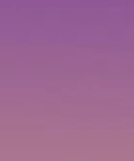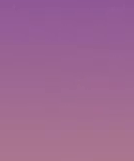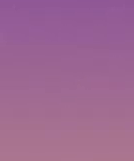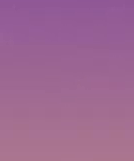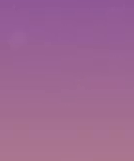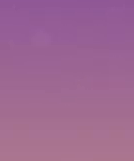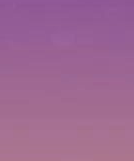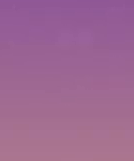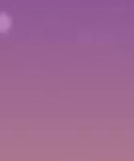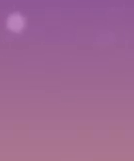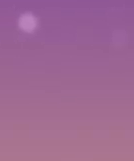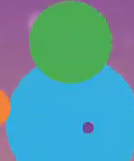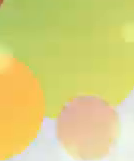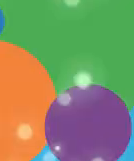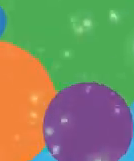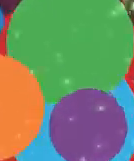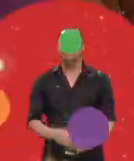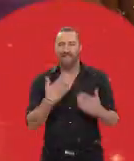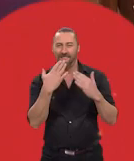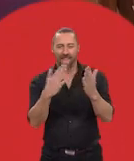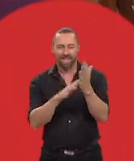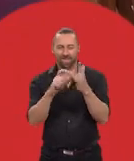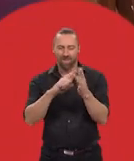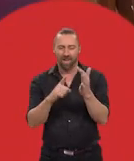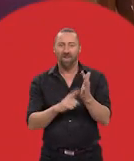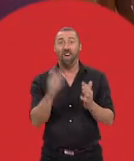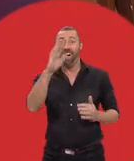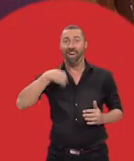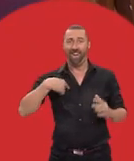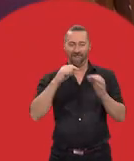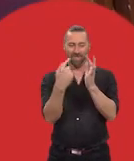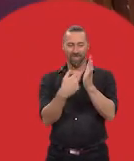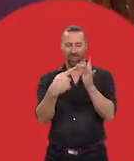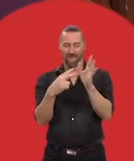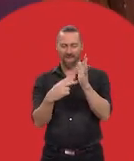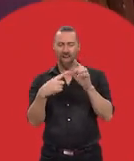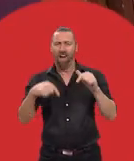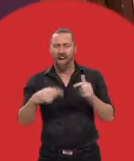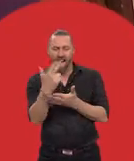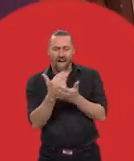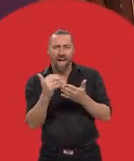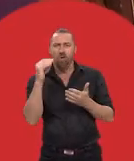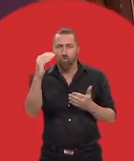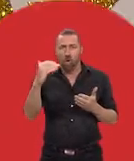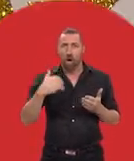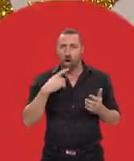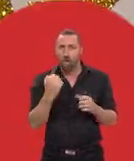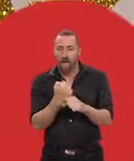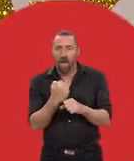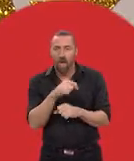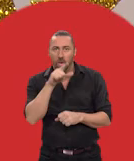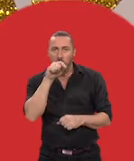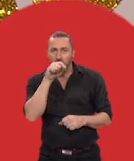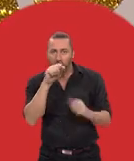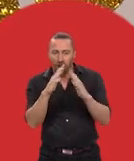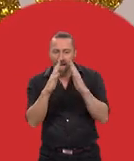Art at home. Thanks, Michael. Hi, I'm Brianna, and in the art room today, we're going to make a birdhouse. One